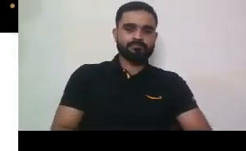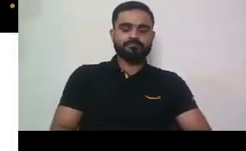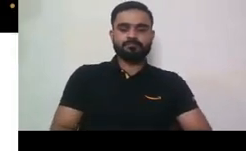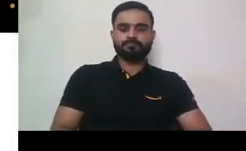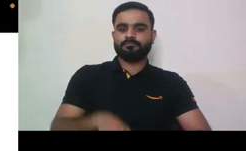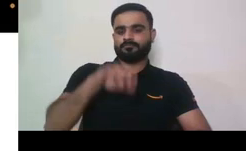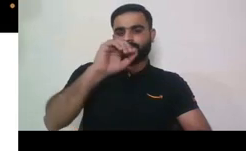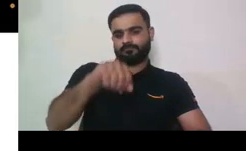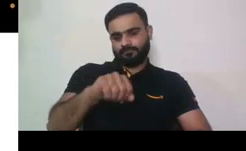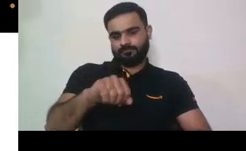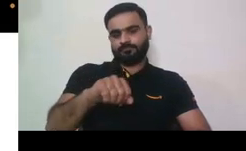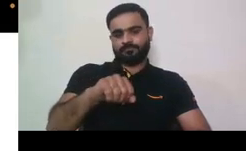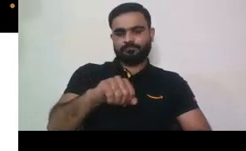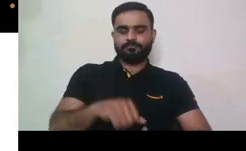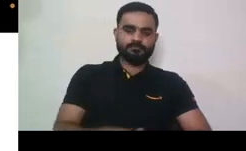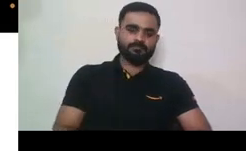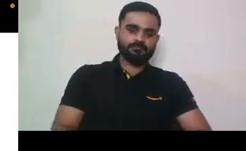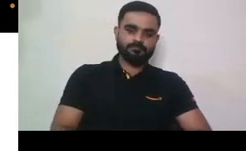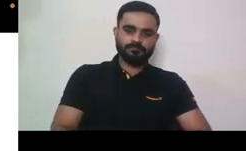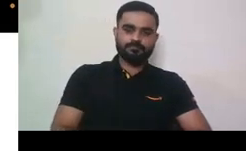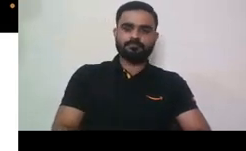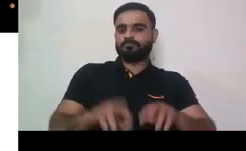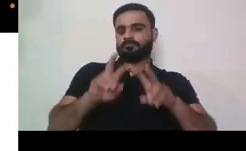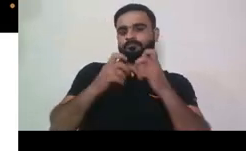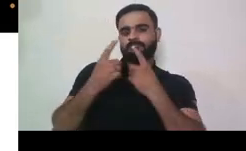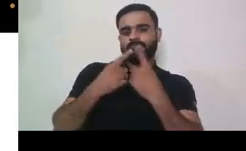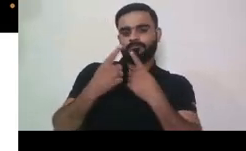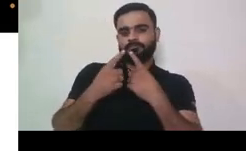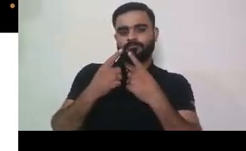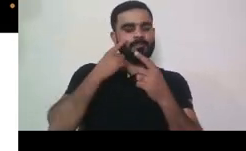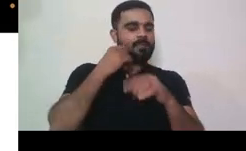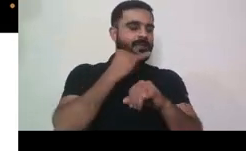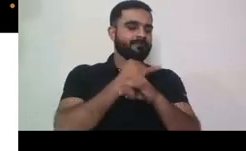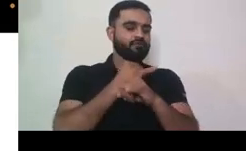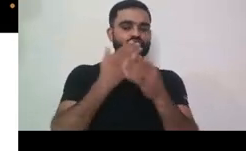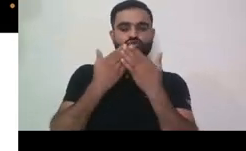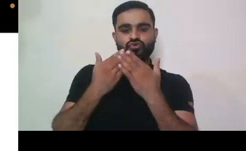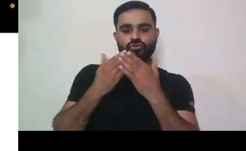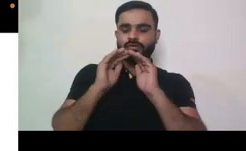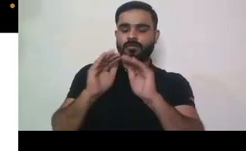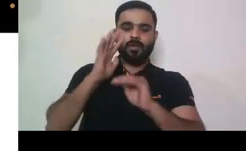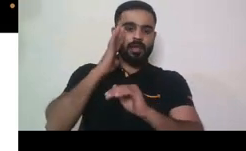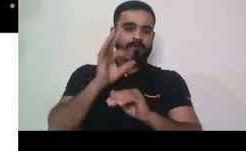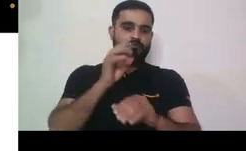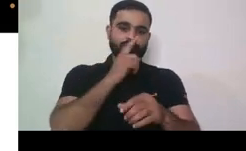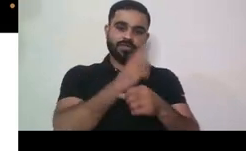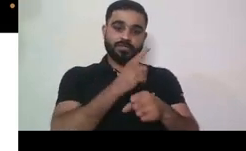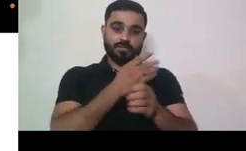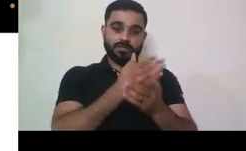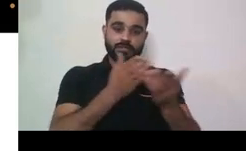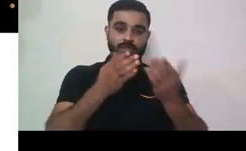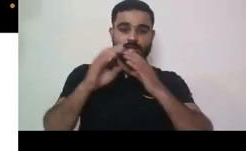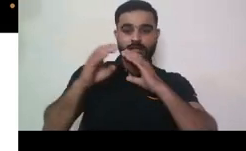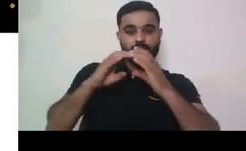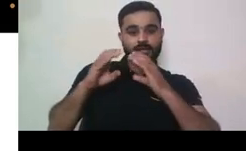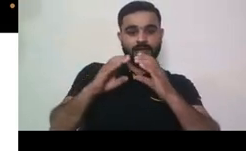Yeah, of course, ma'am. Talking about the institutional support, it's very important for the teachers to communicate with